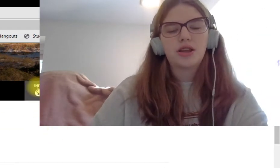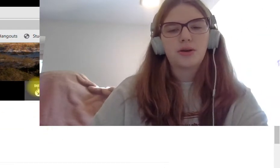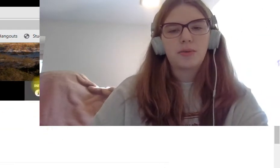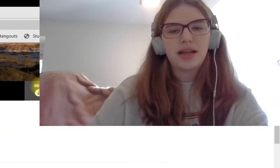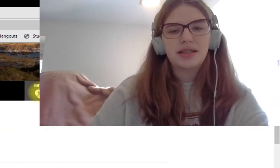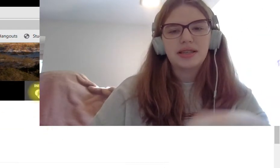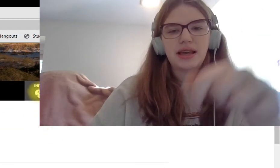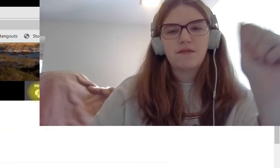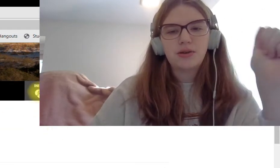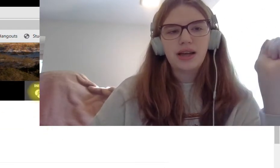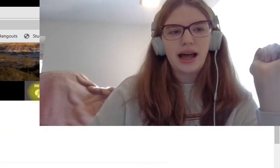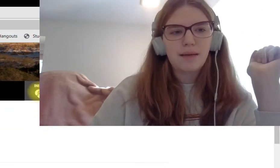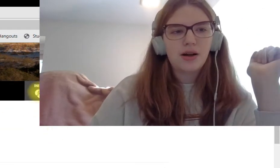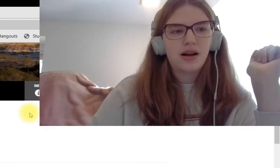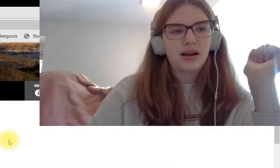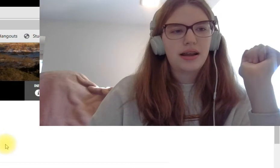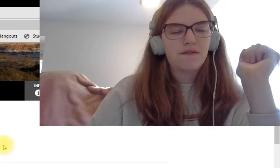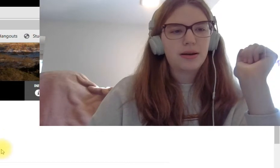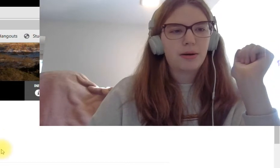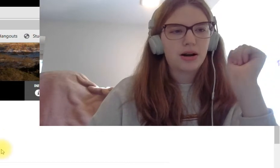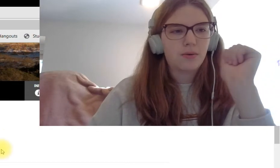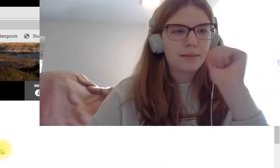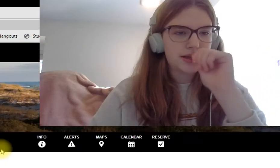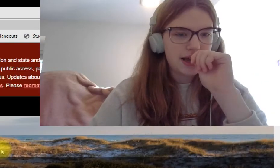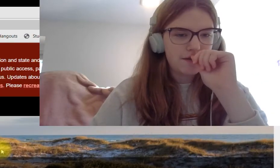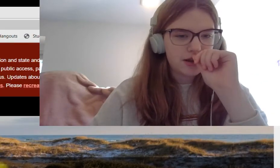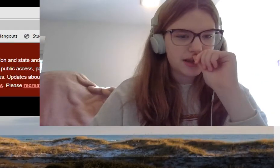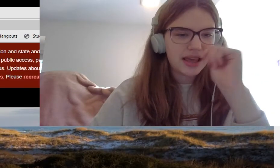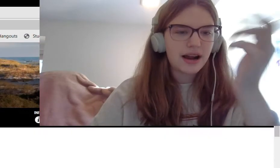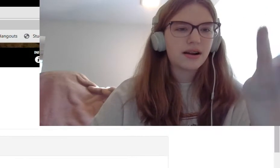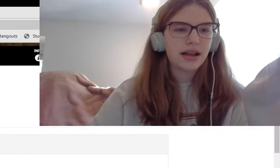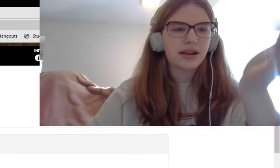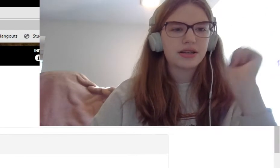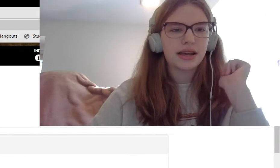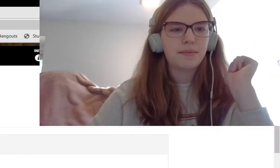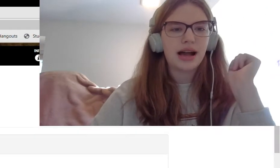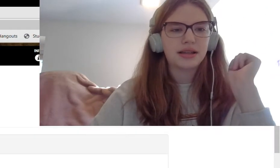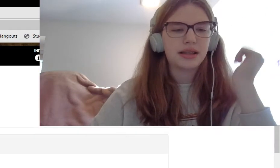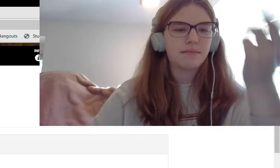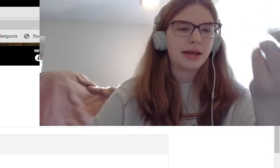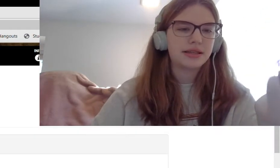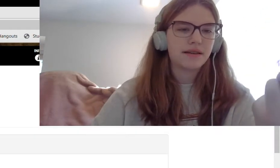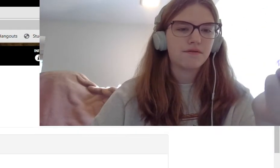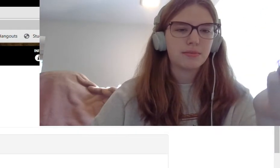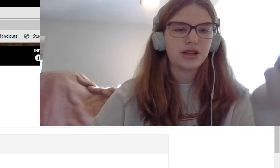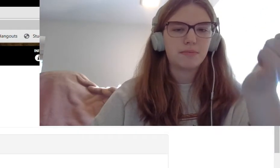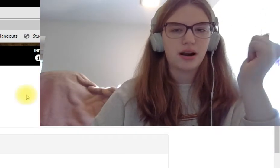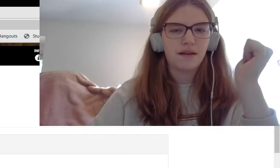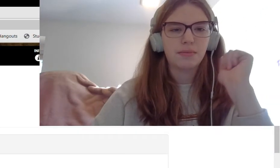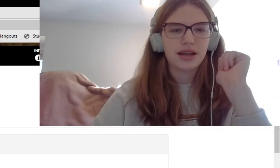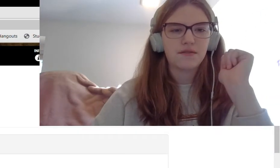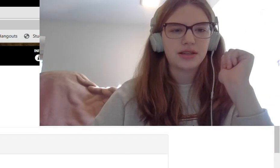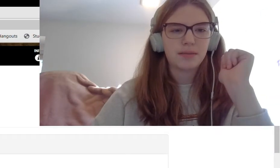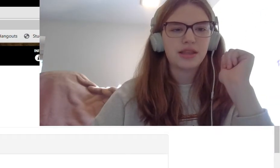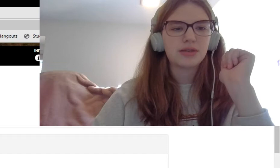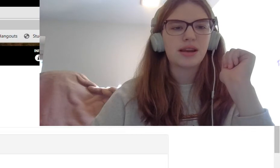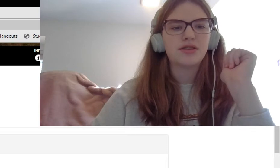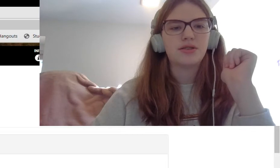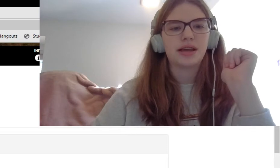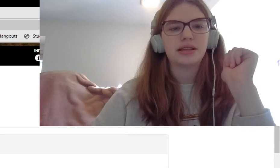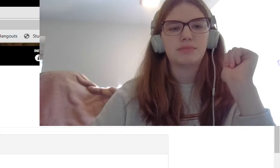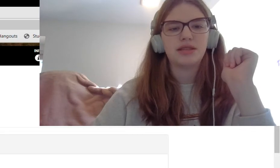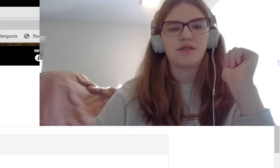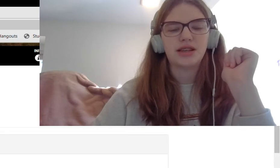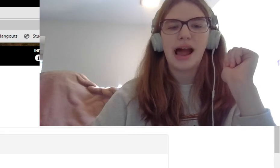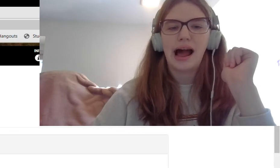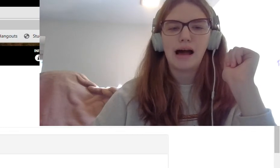Also another quick way is this info tab on every park website. If you click there, it'll take you back to the basic information part of the plan your visit. But this one